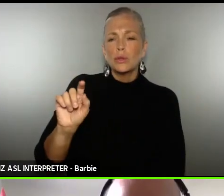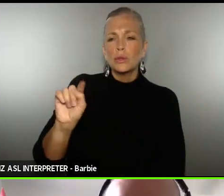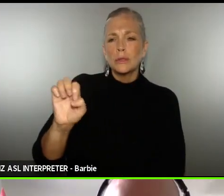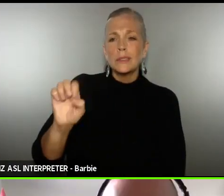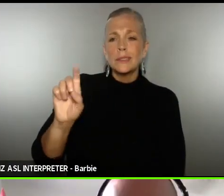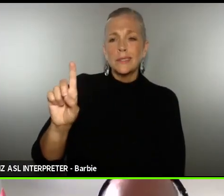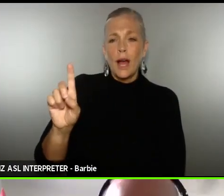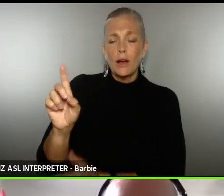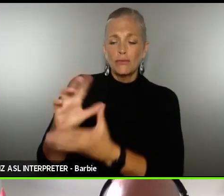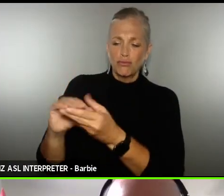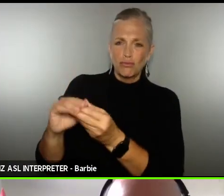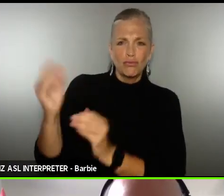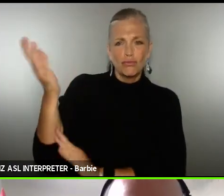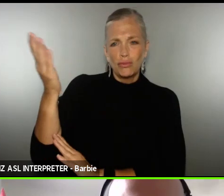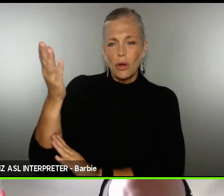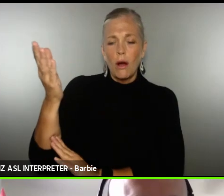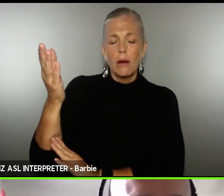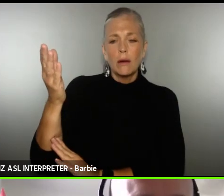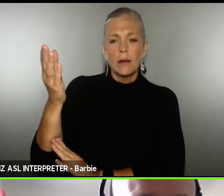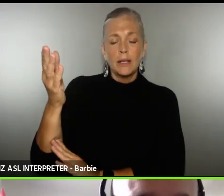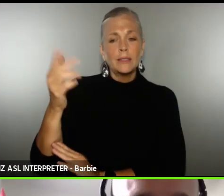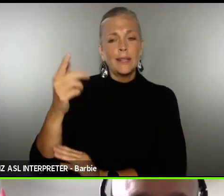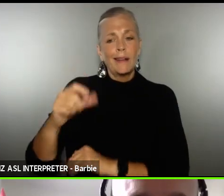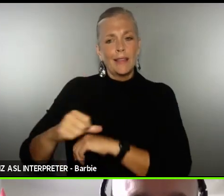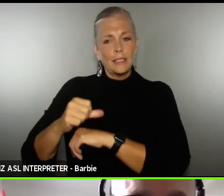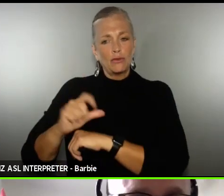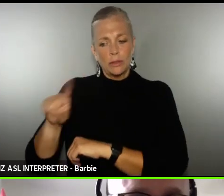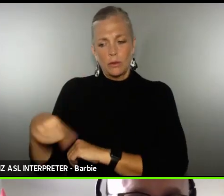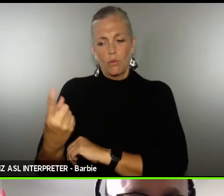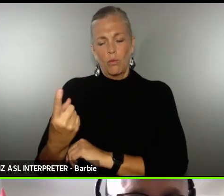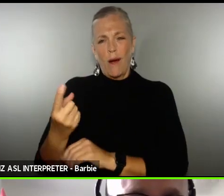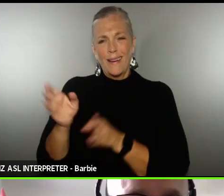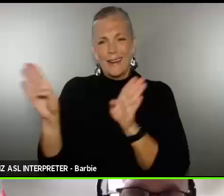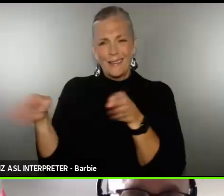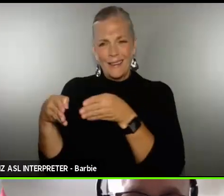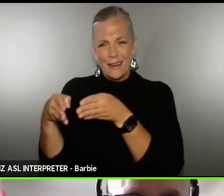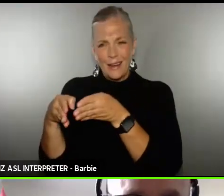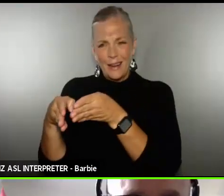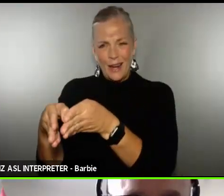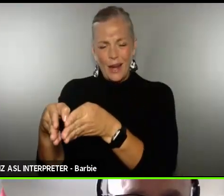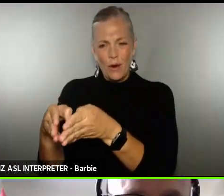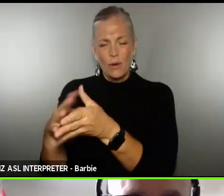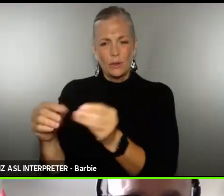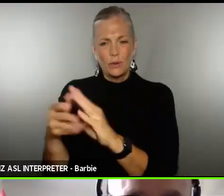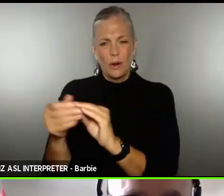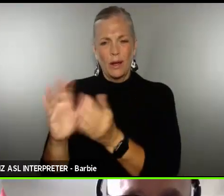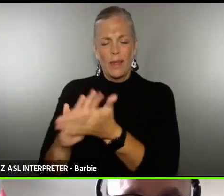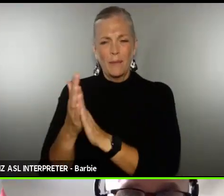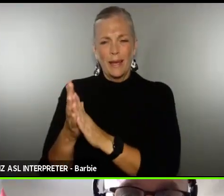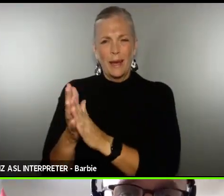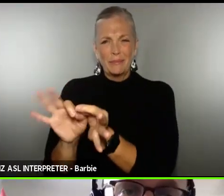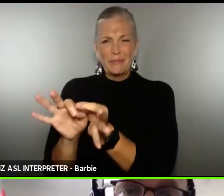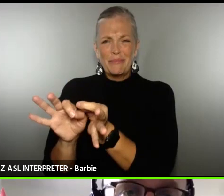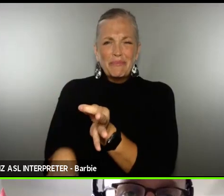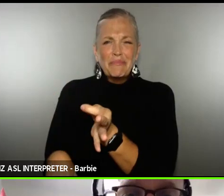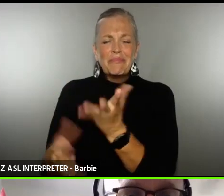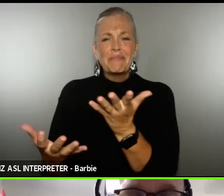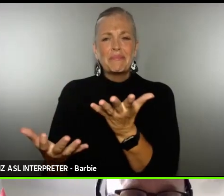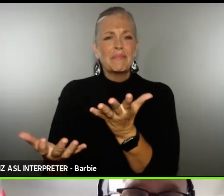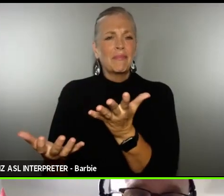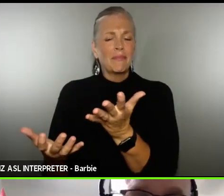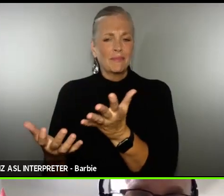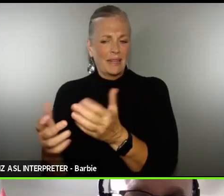have one story of a neurodiverse person, that becomes reductive and can be a